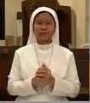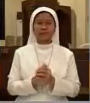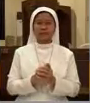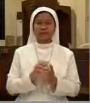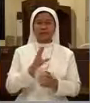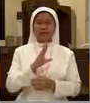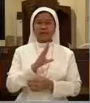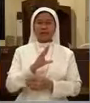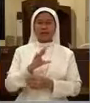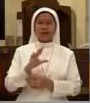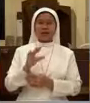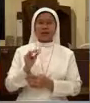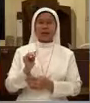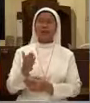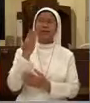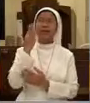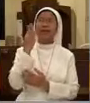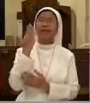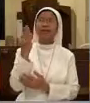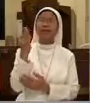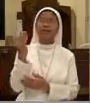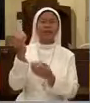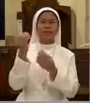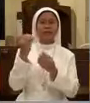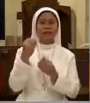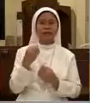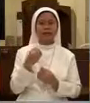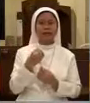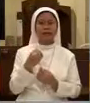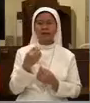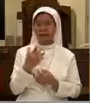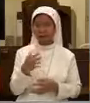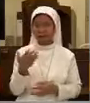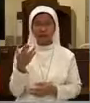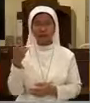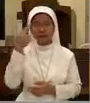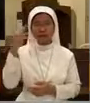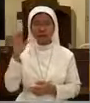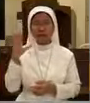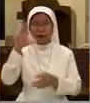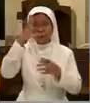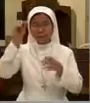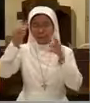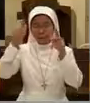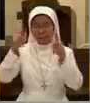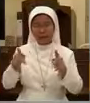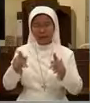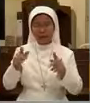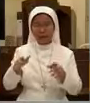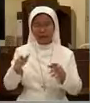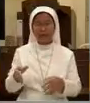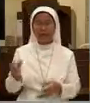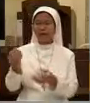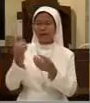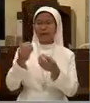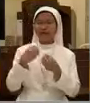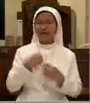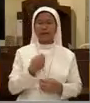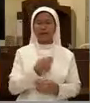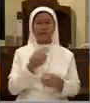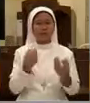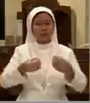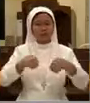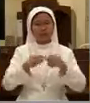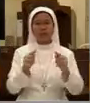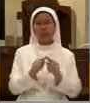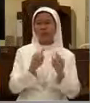And he gave me the opportunity to evangelize. He looked at us